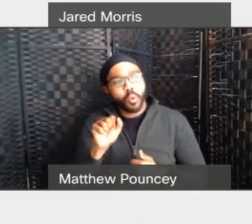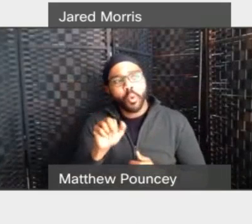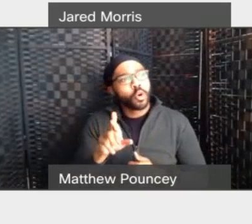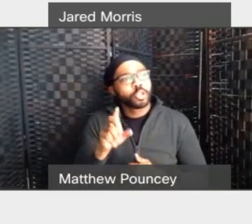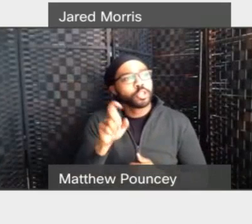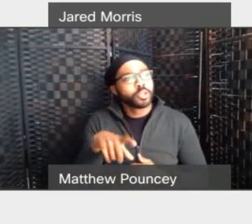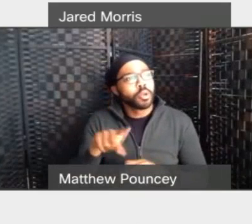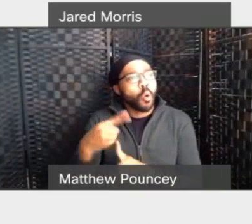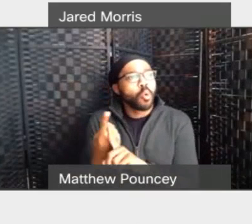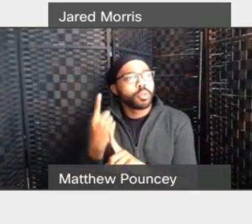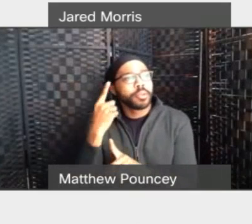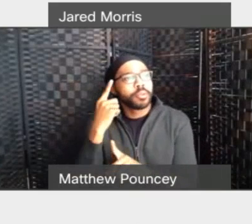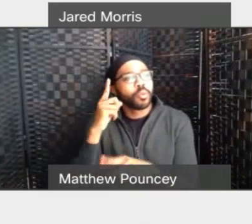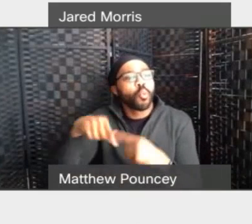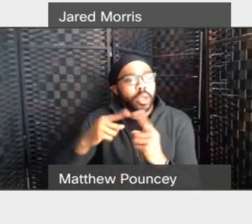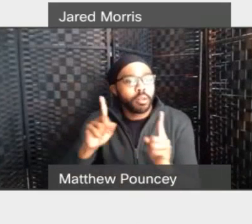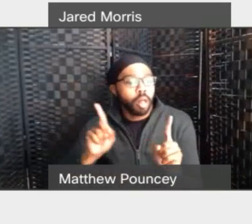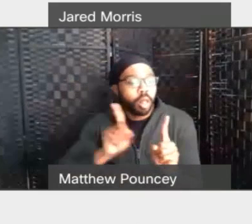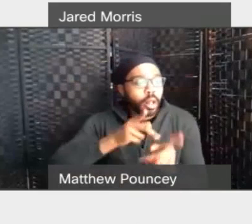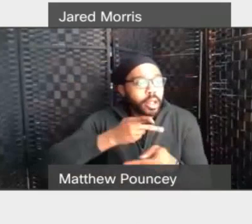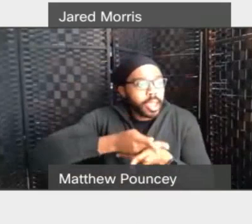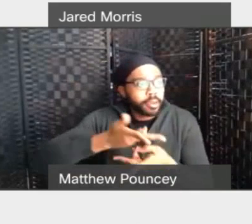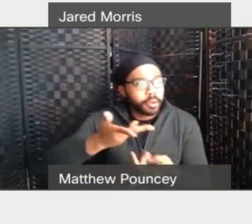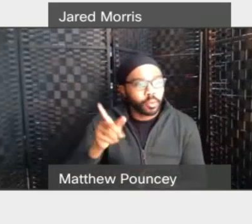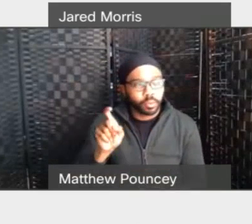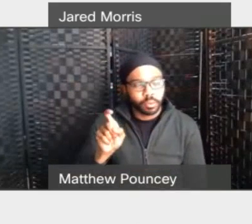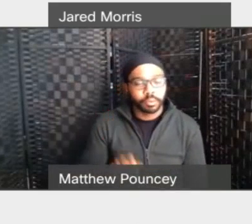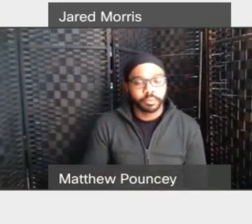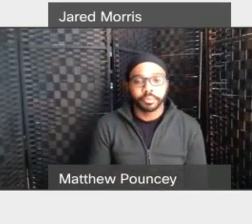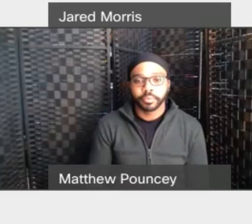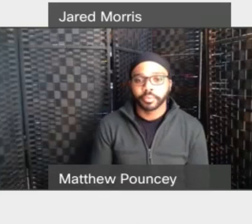they just be worn when care is given?